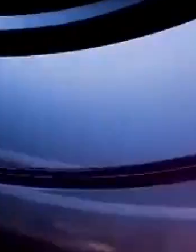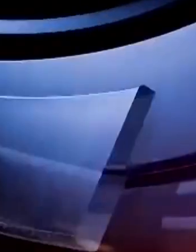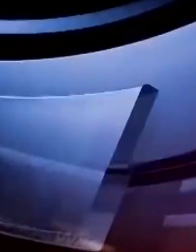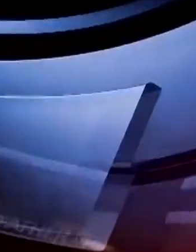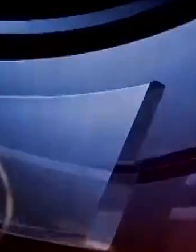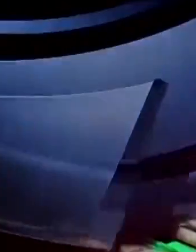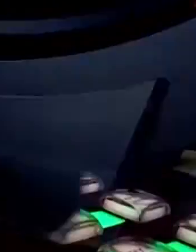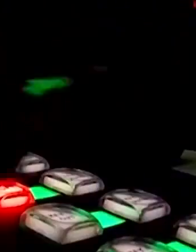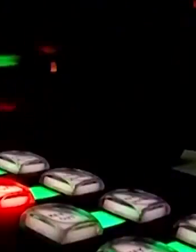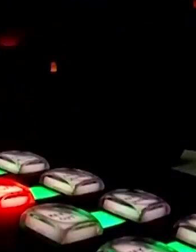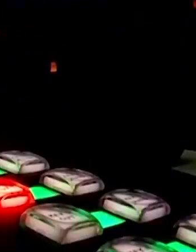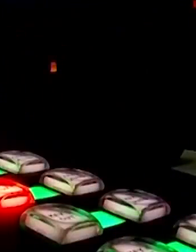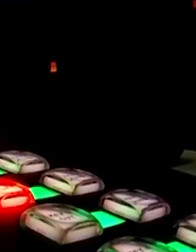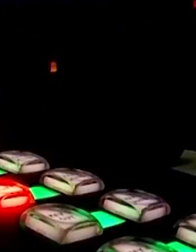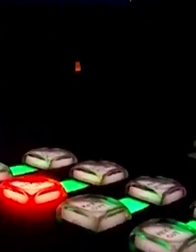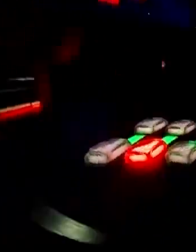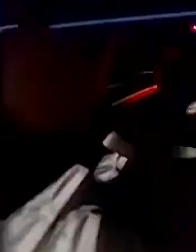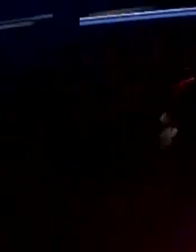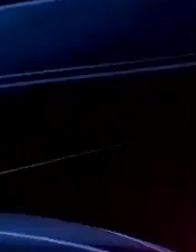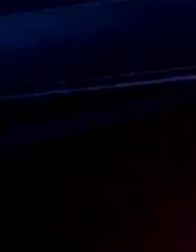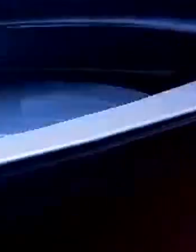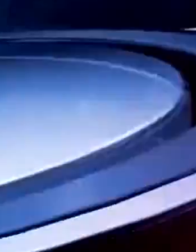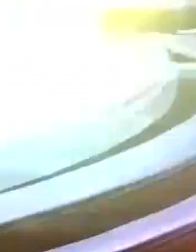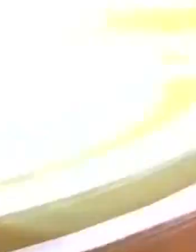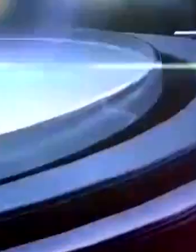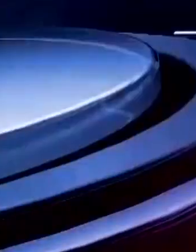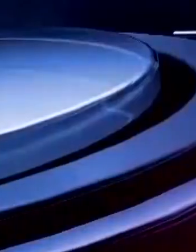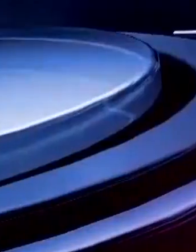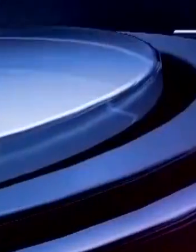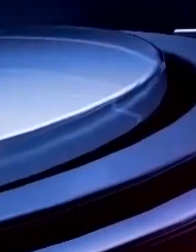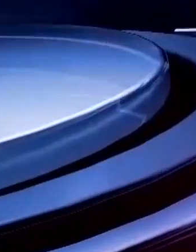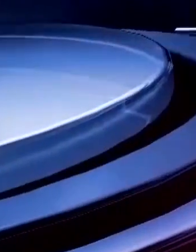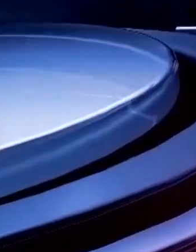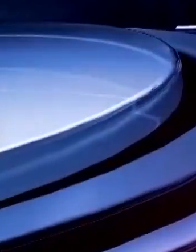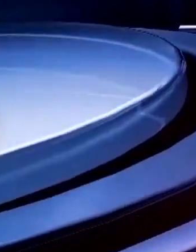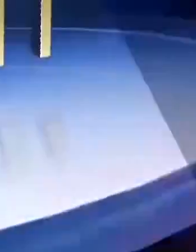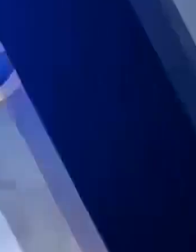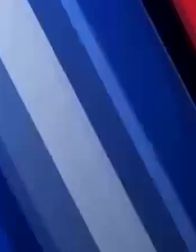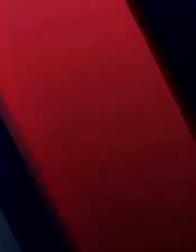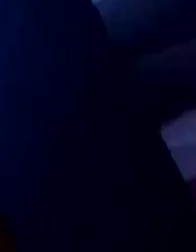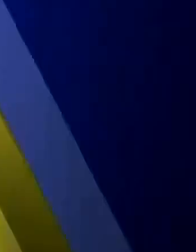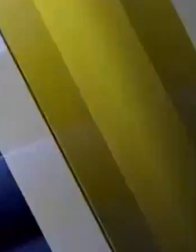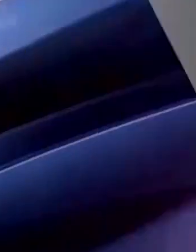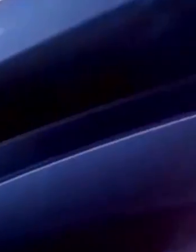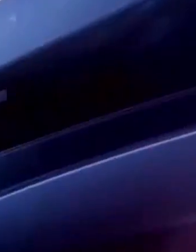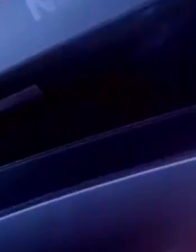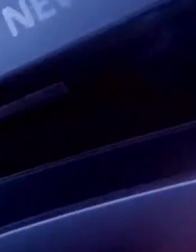Broadcasting from our studios in the Pine St. Michael, this is CBC News Night, starting now.